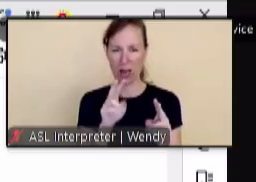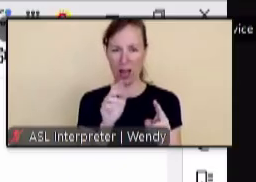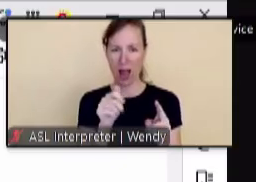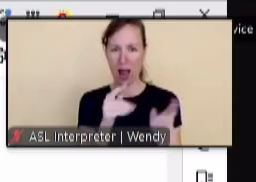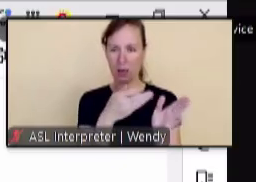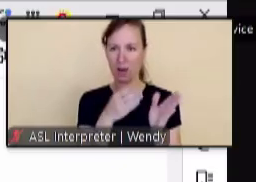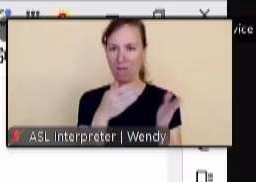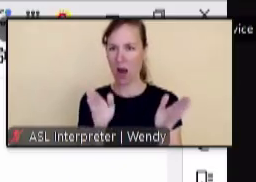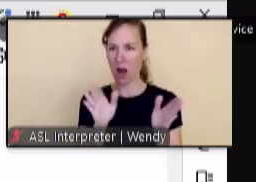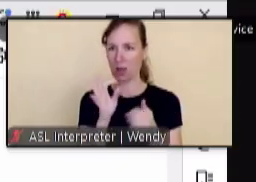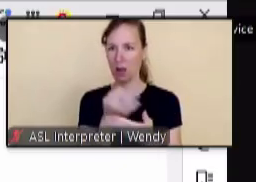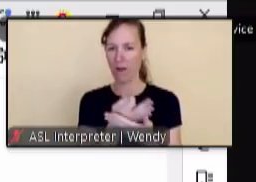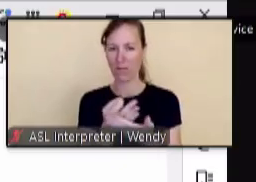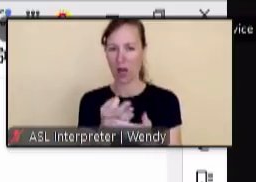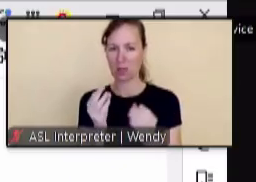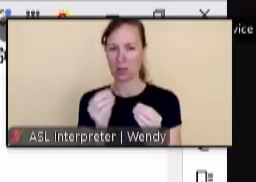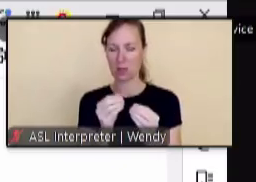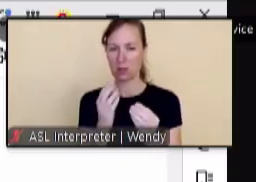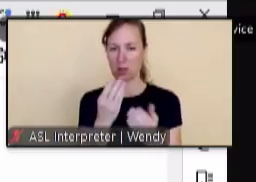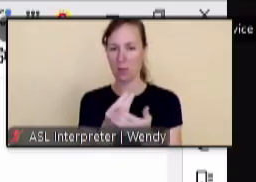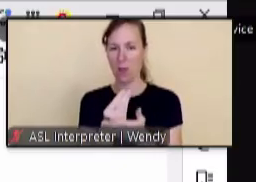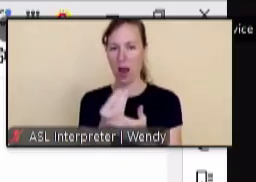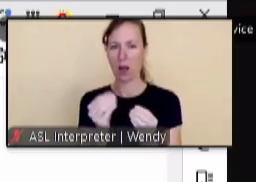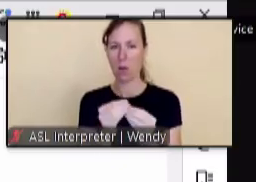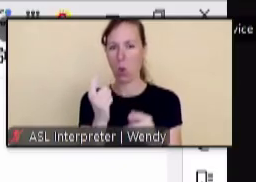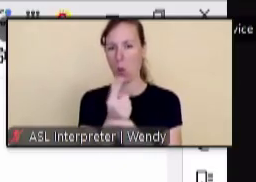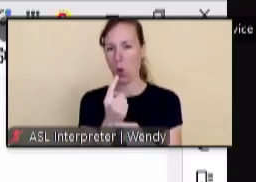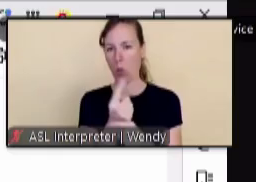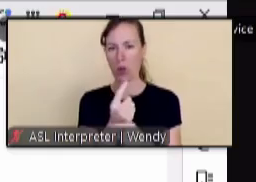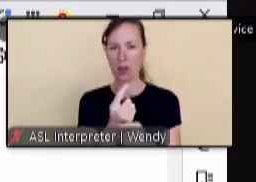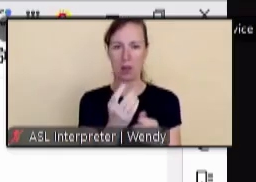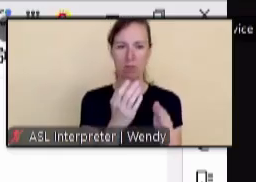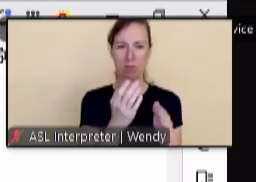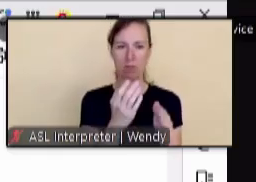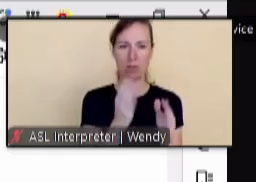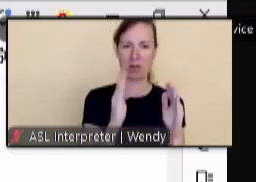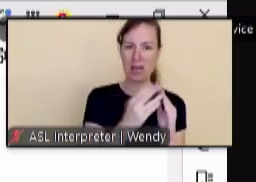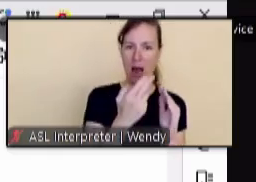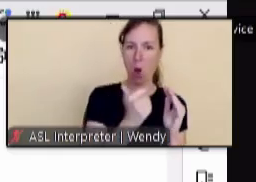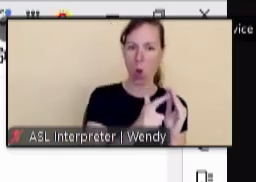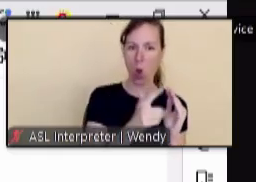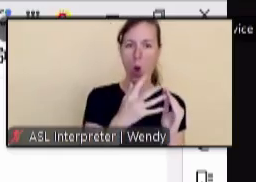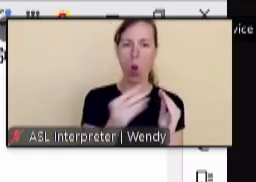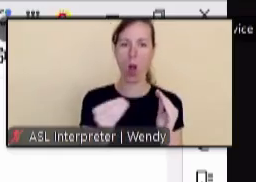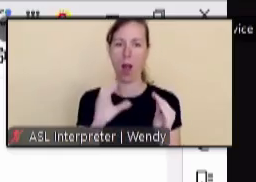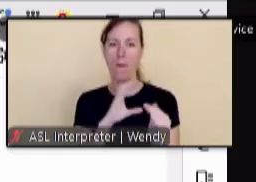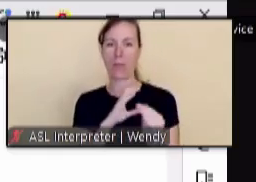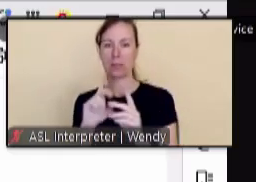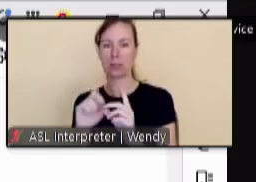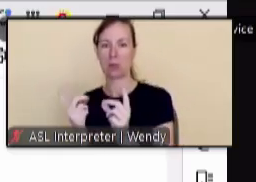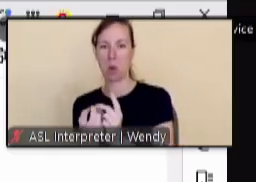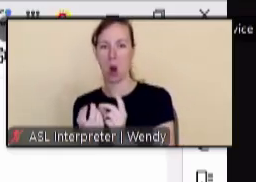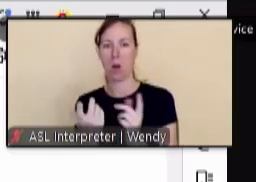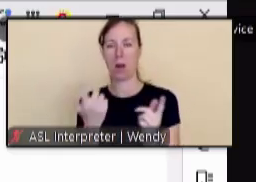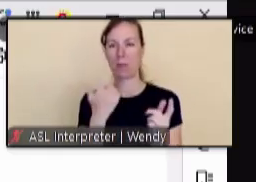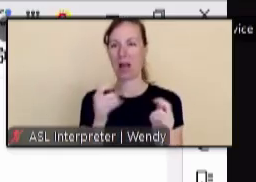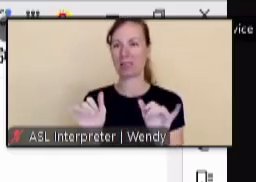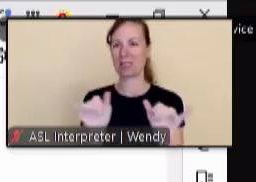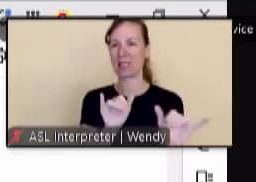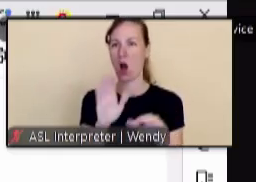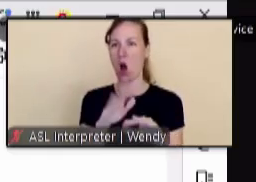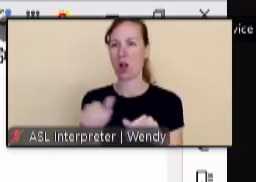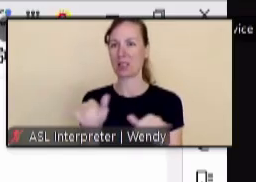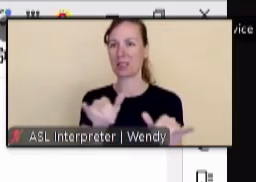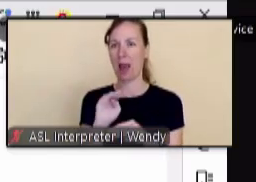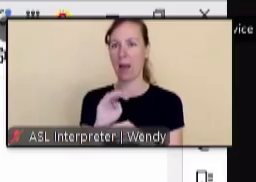hall and the police department because they're all on the same meters. Telephones and wireless, Mr. Galloway has already spoken